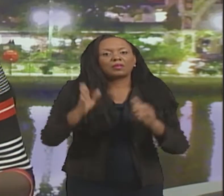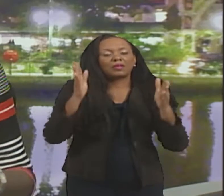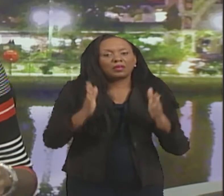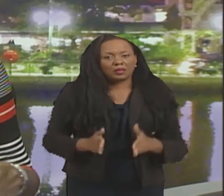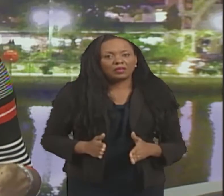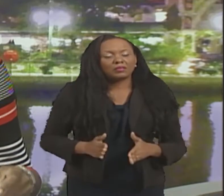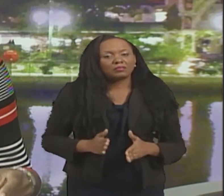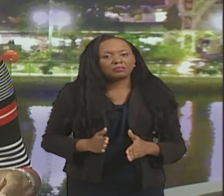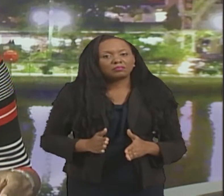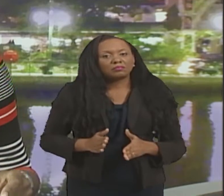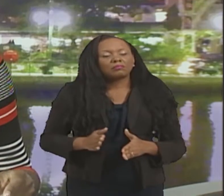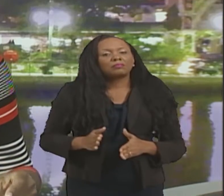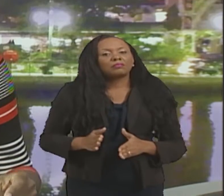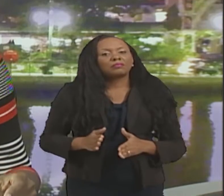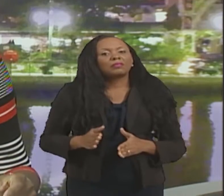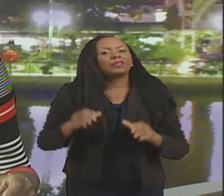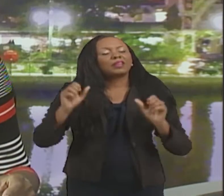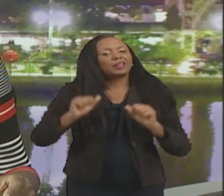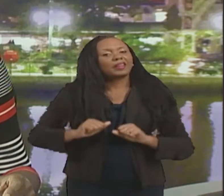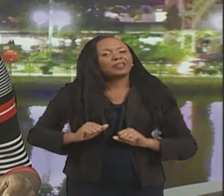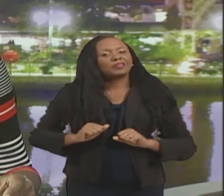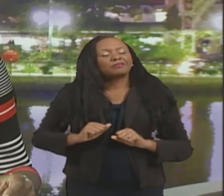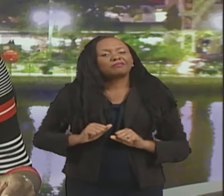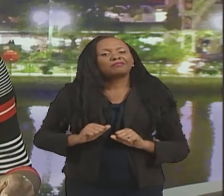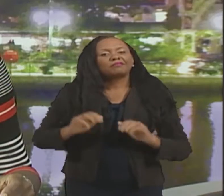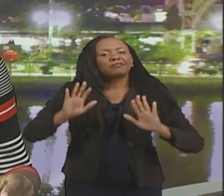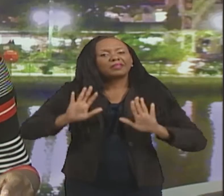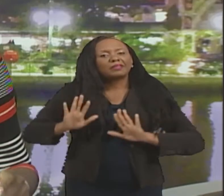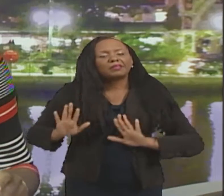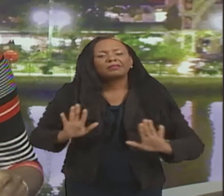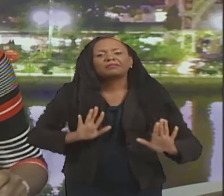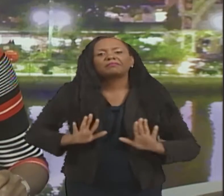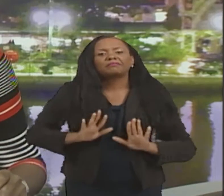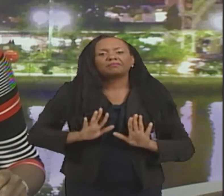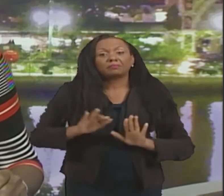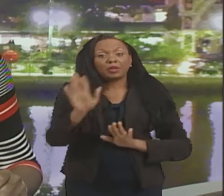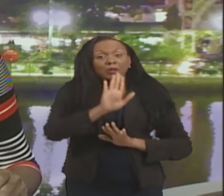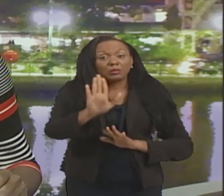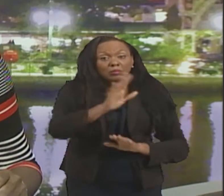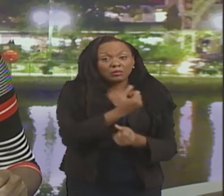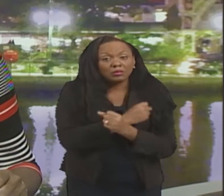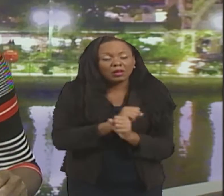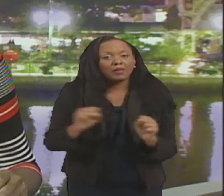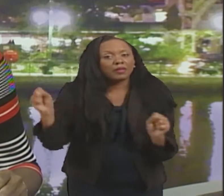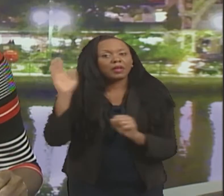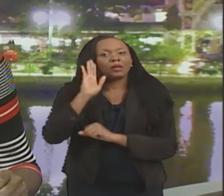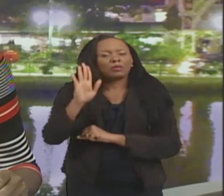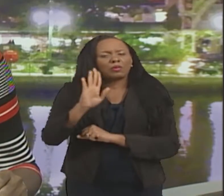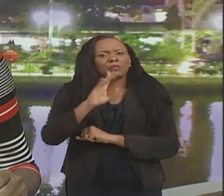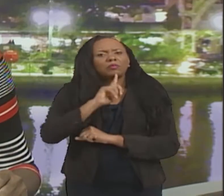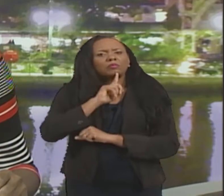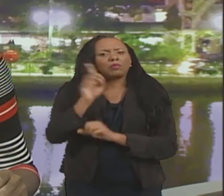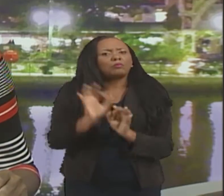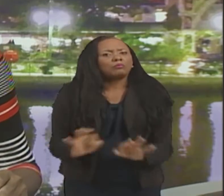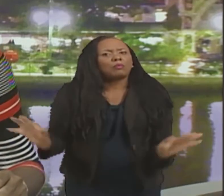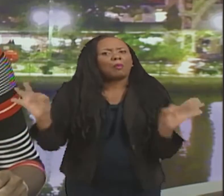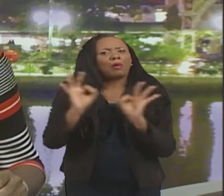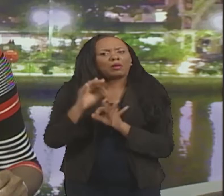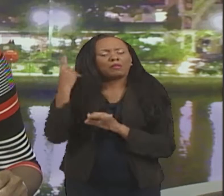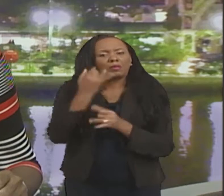being assured that plans and contingencies are in place to ensure their safety as they take in the festivities on Independence